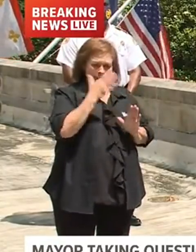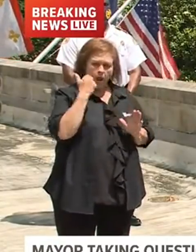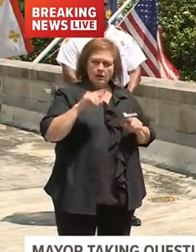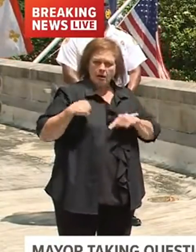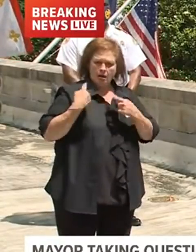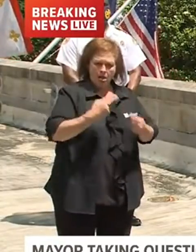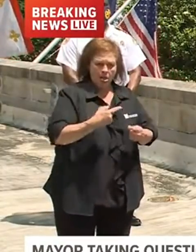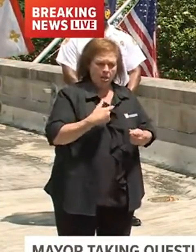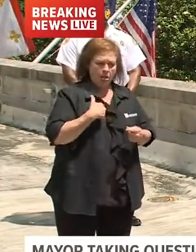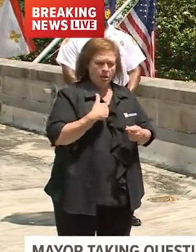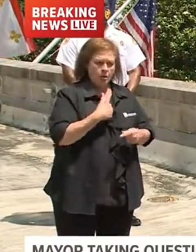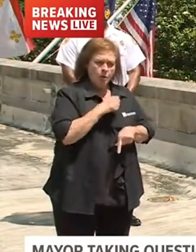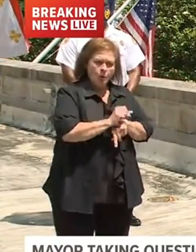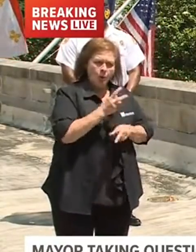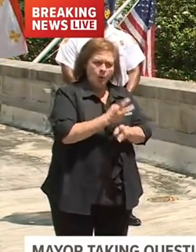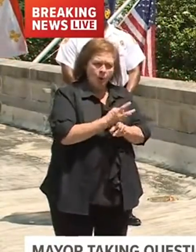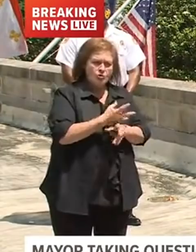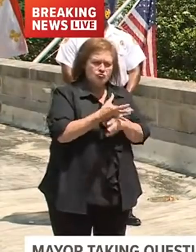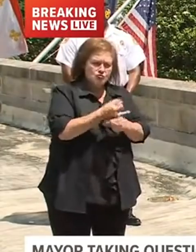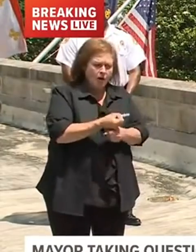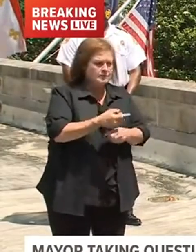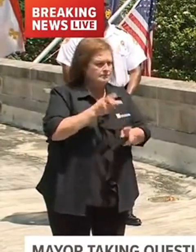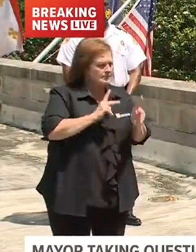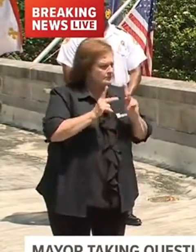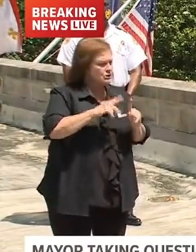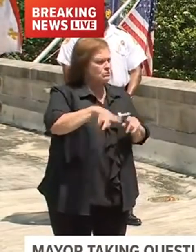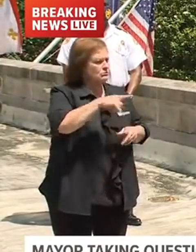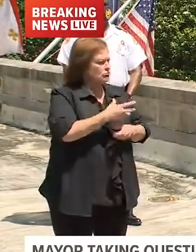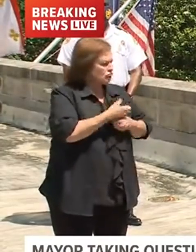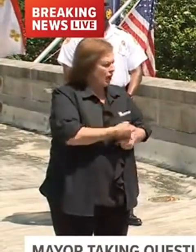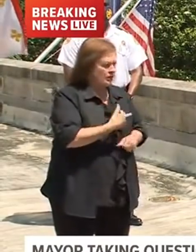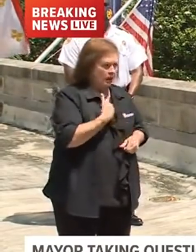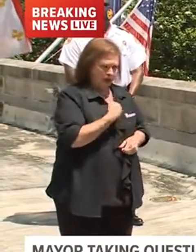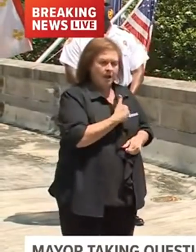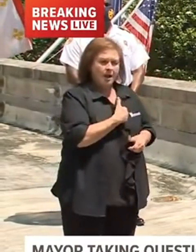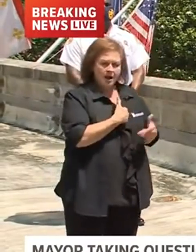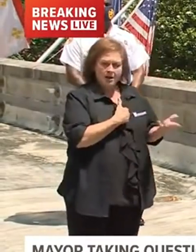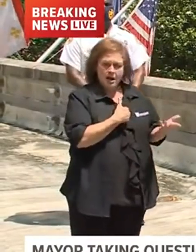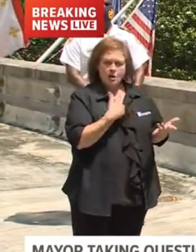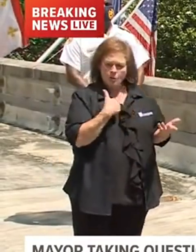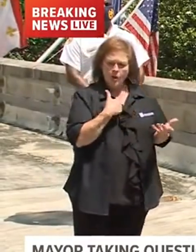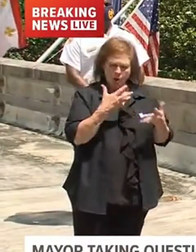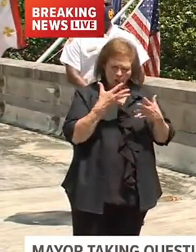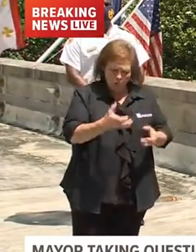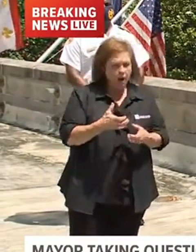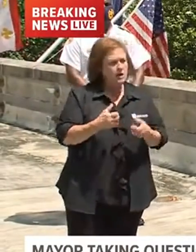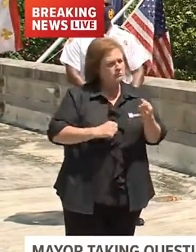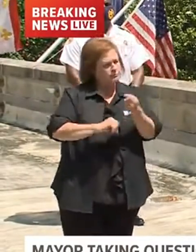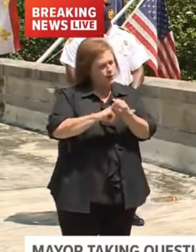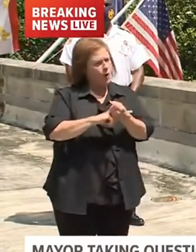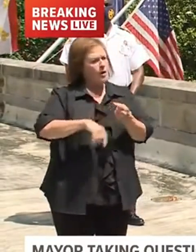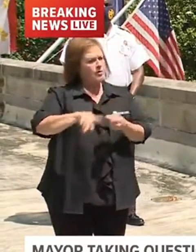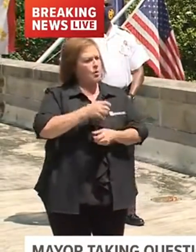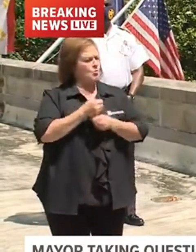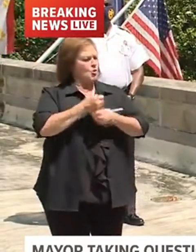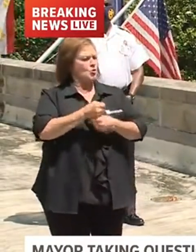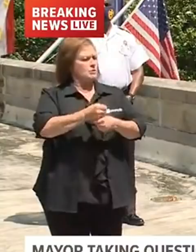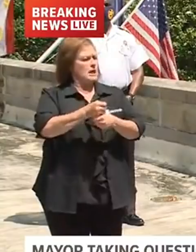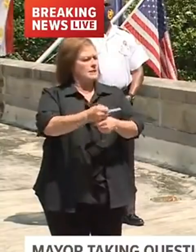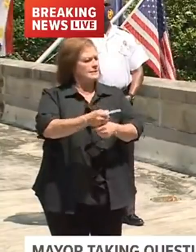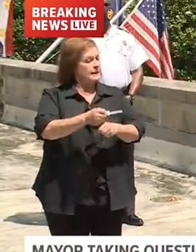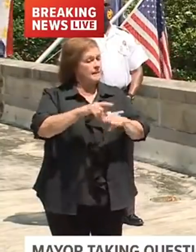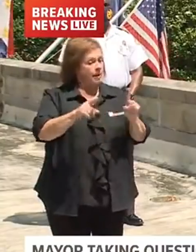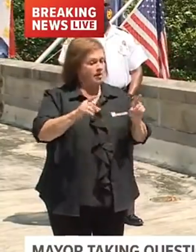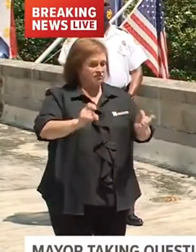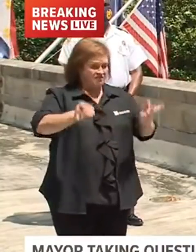trust for years. And we're gonna stand up, you know, for our people, stand up with our protesters in solidarity. But violence